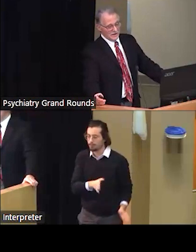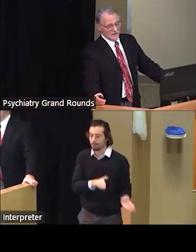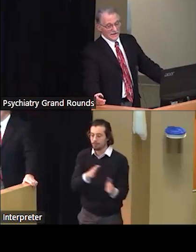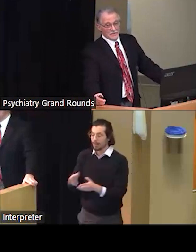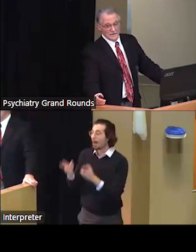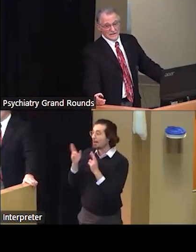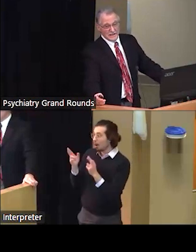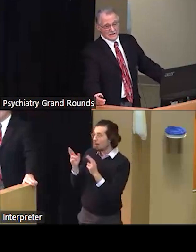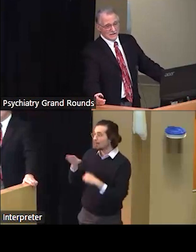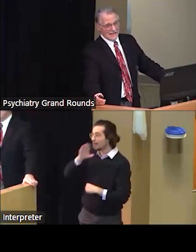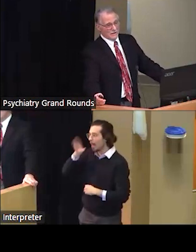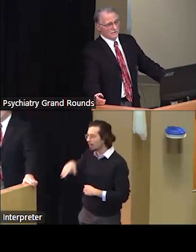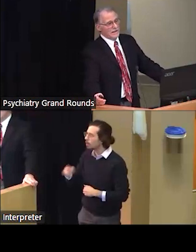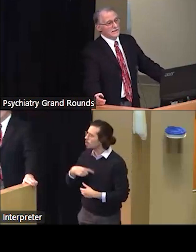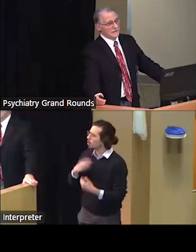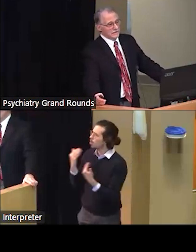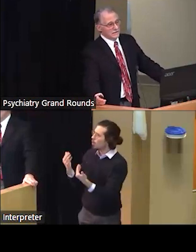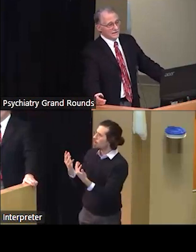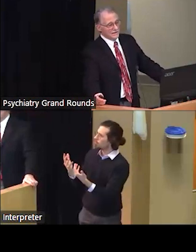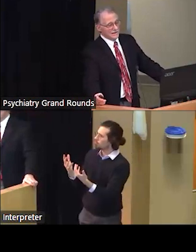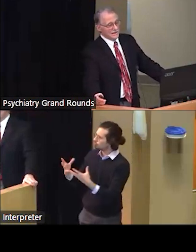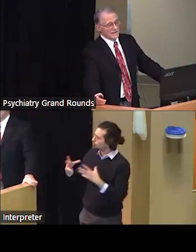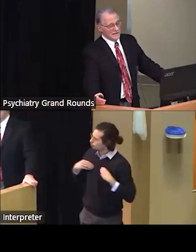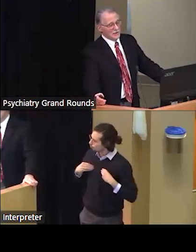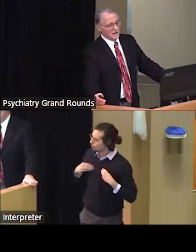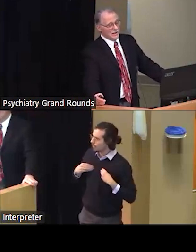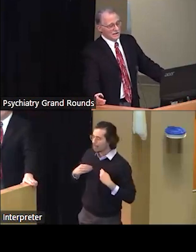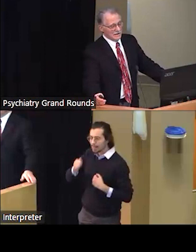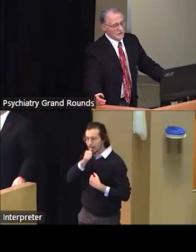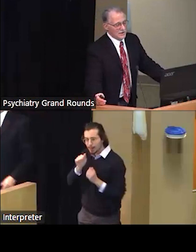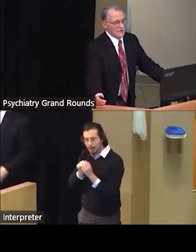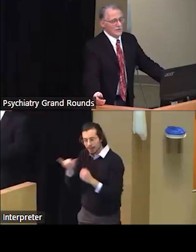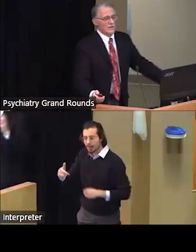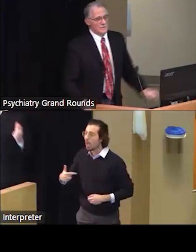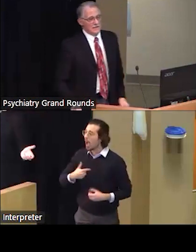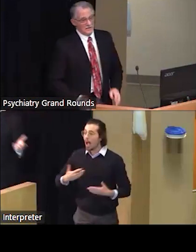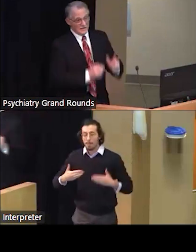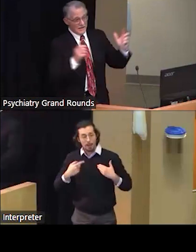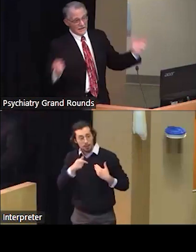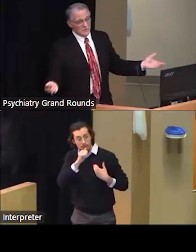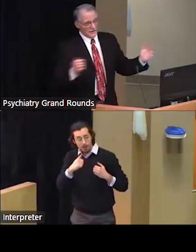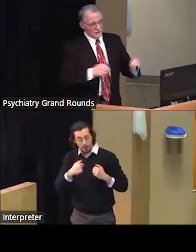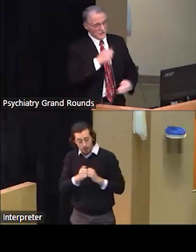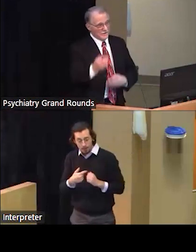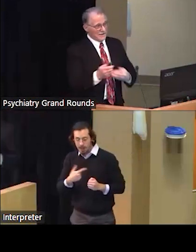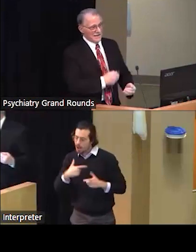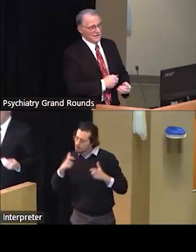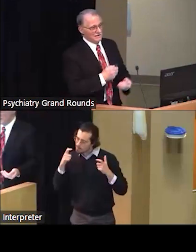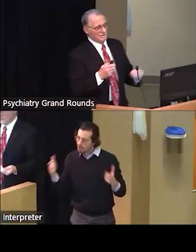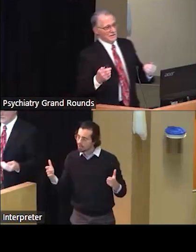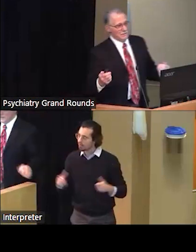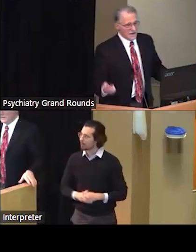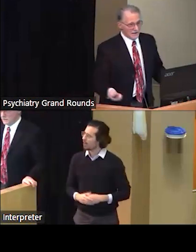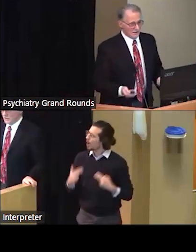hope is the elephant, let's take this elephant on. Let's deal with it. I'm glad you're dealing with me, I'm massive. Human factors effects